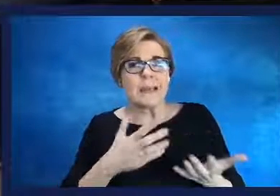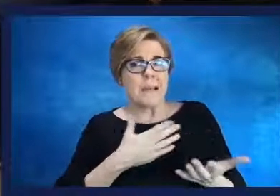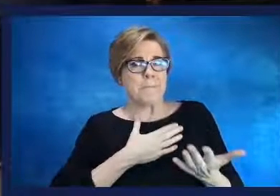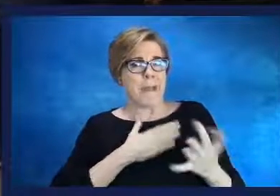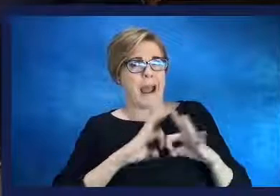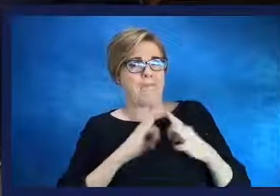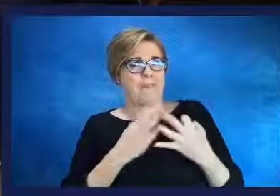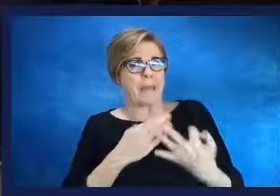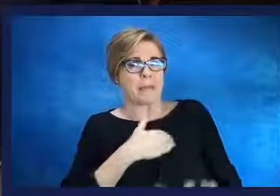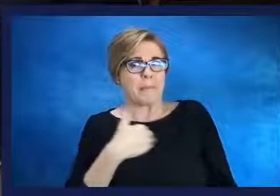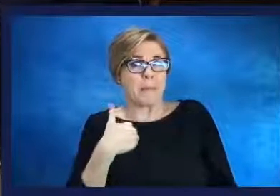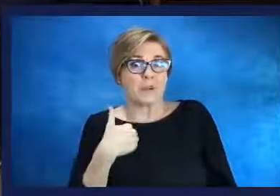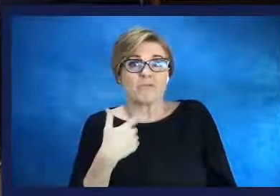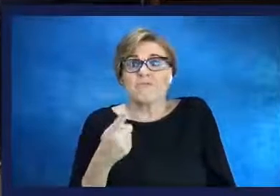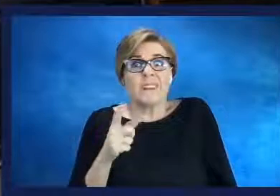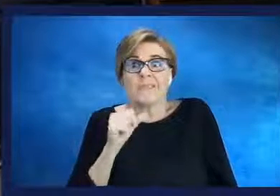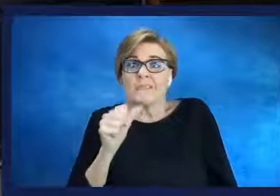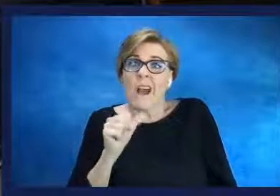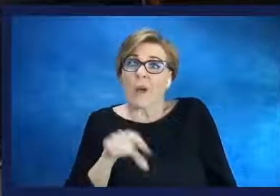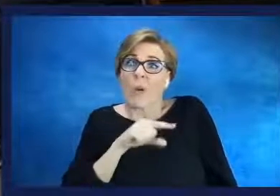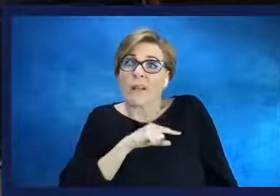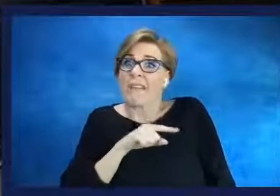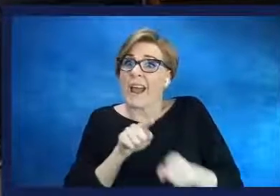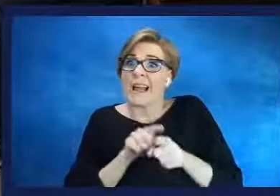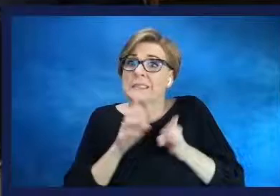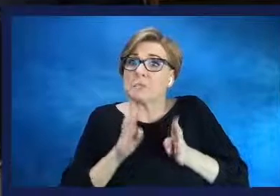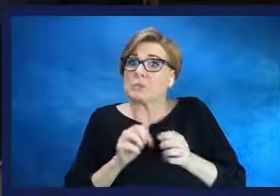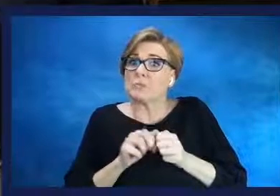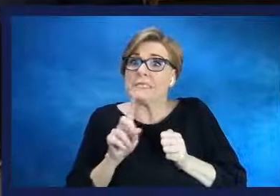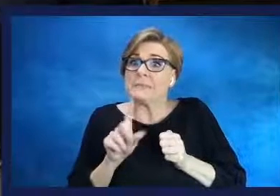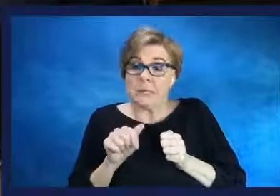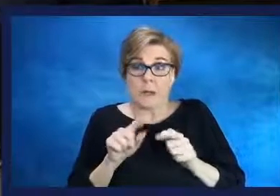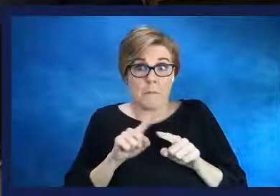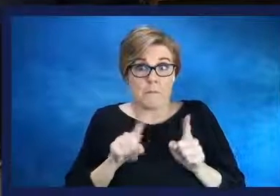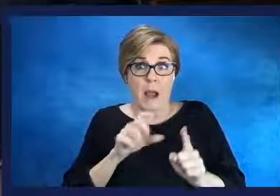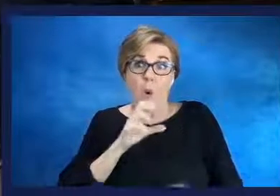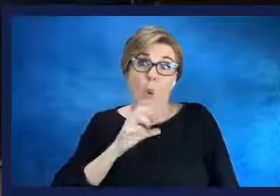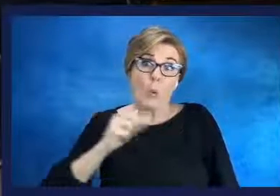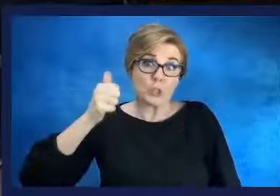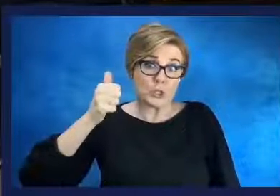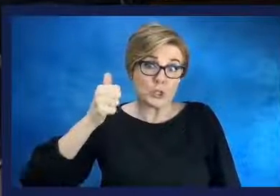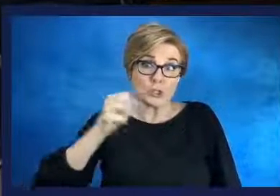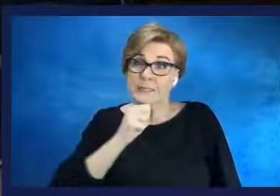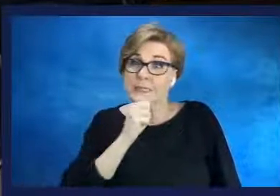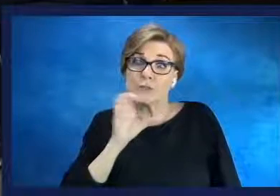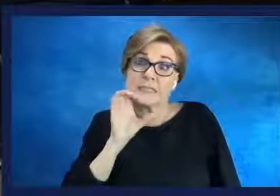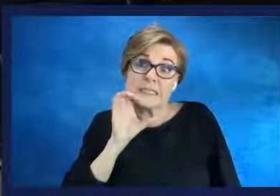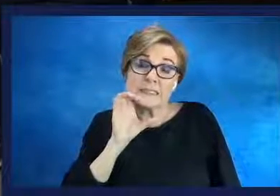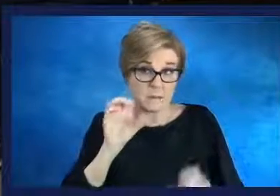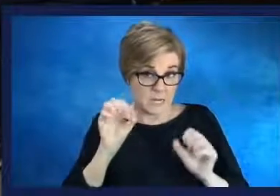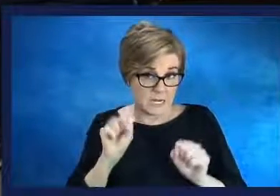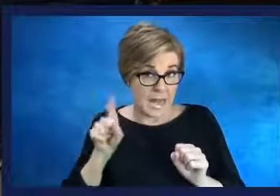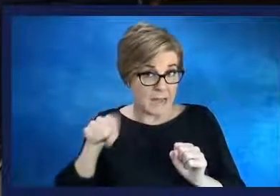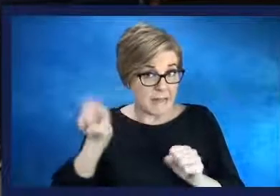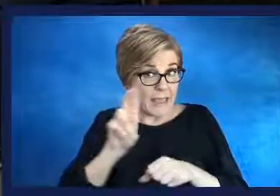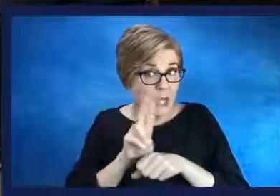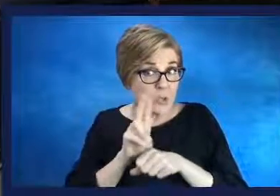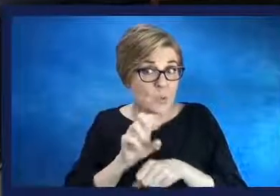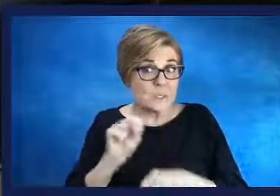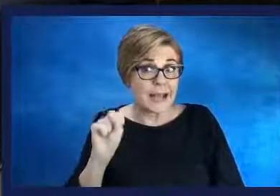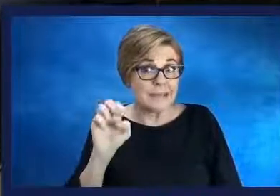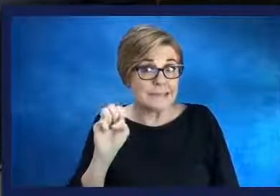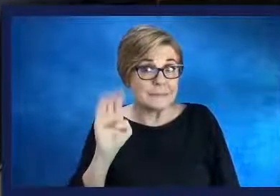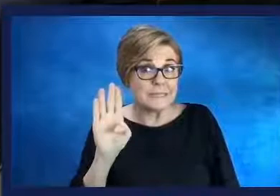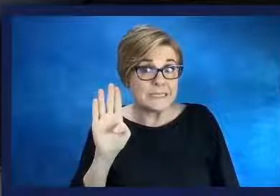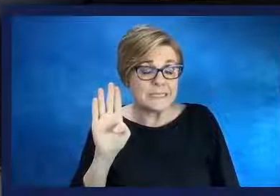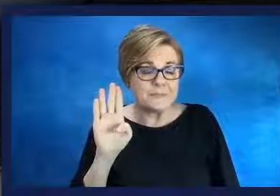as a person with a disability, but is elderly. Can they use the services of an SEV? The SEB,